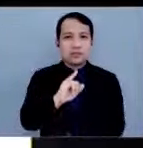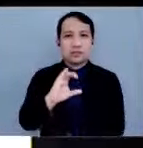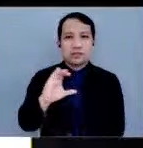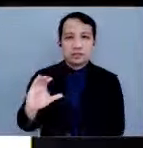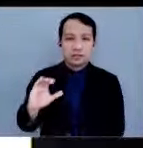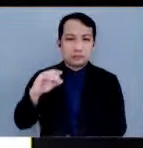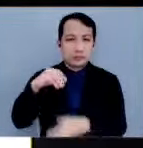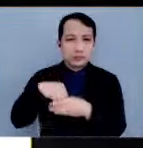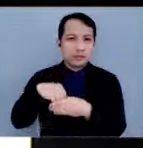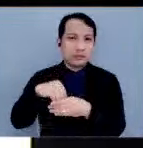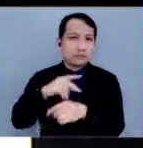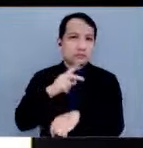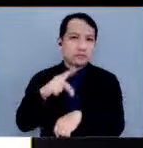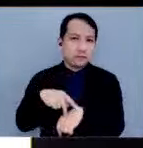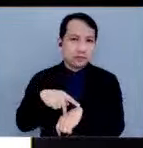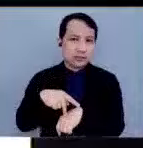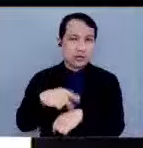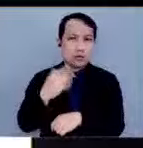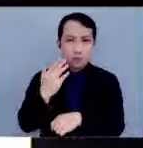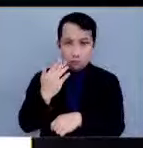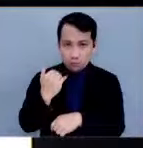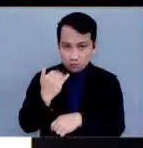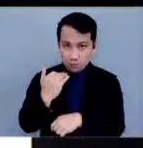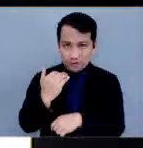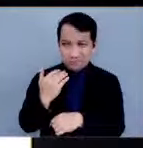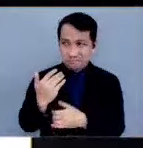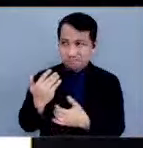Philippines and why it is